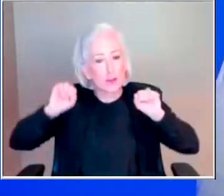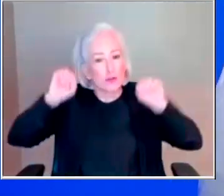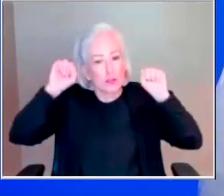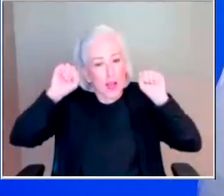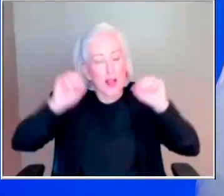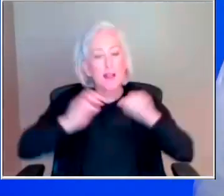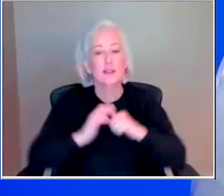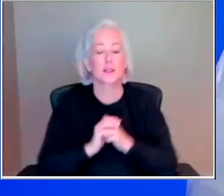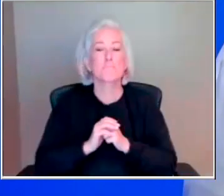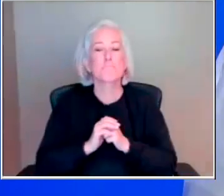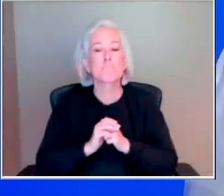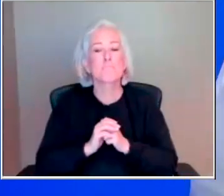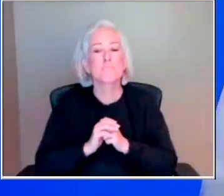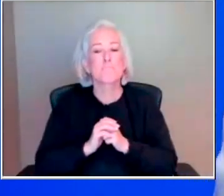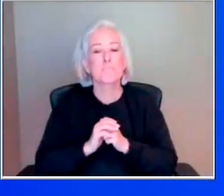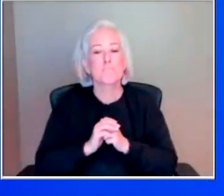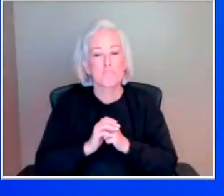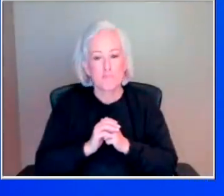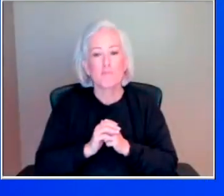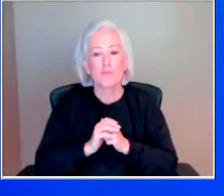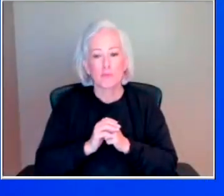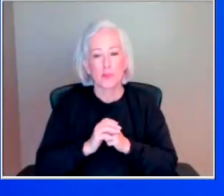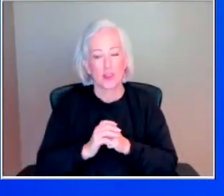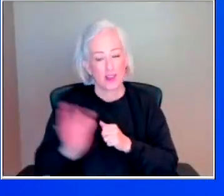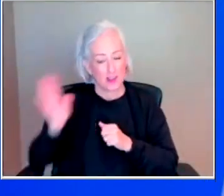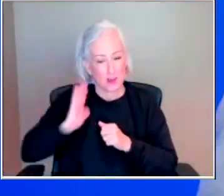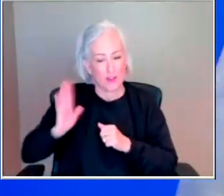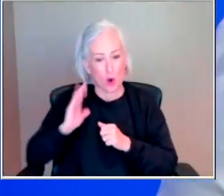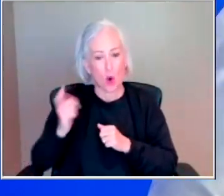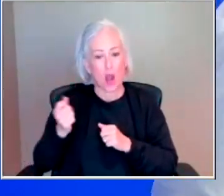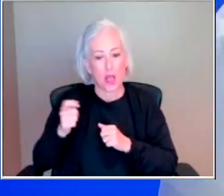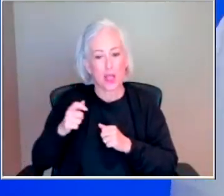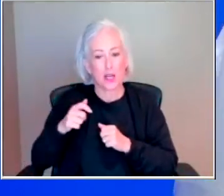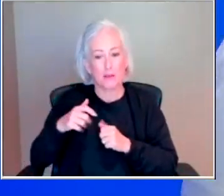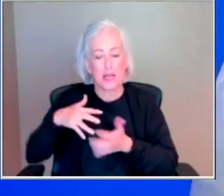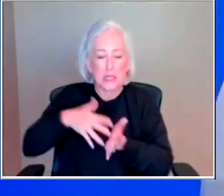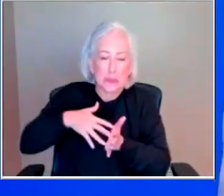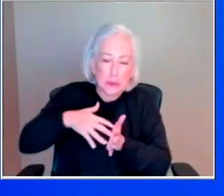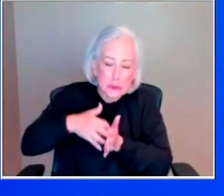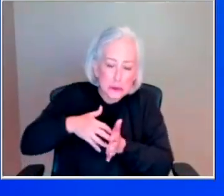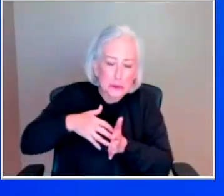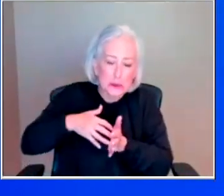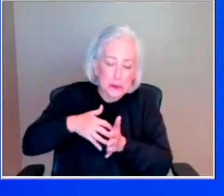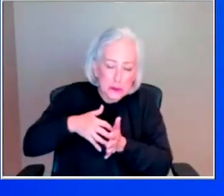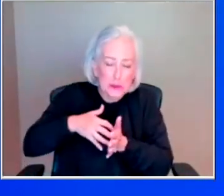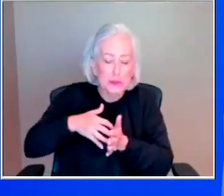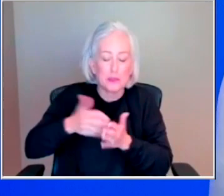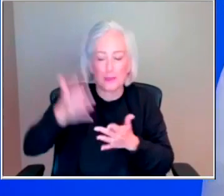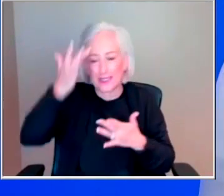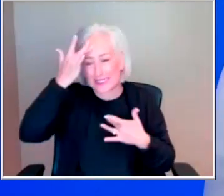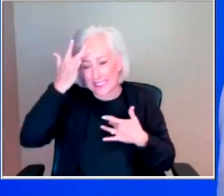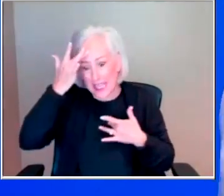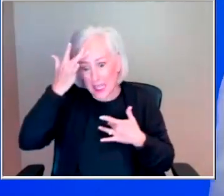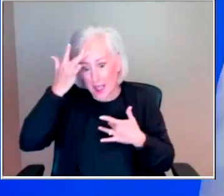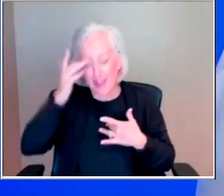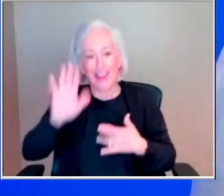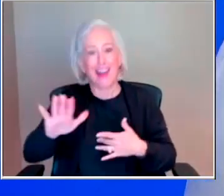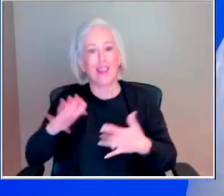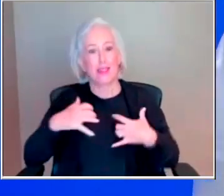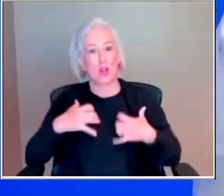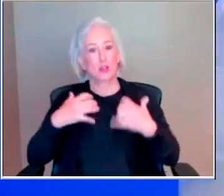they've usually been a little bit debilitated from being sick, and so they get so much of their strength back and their